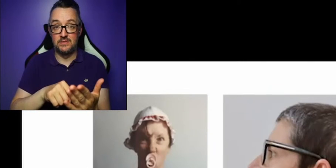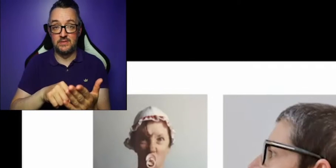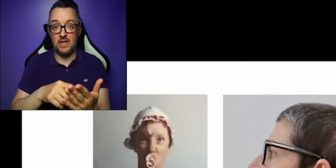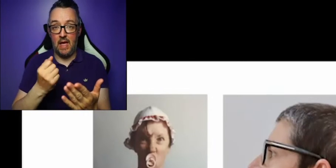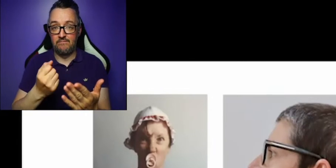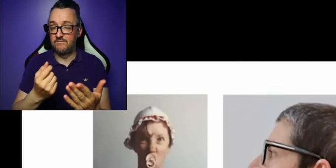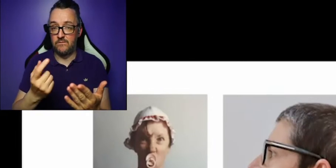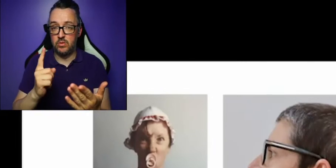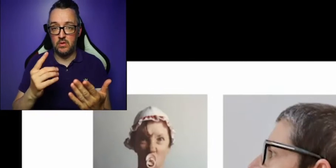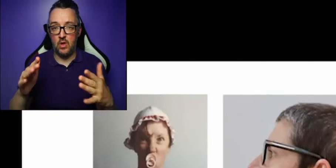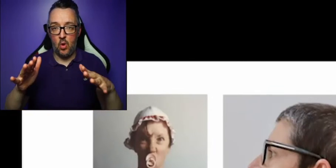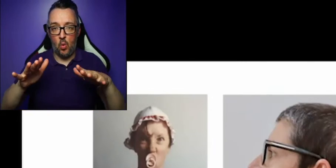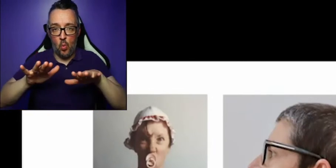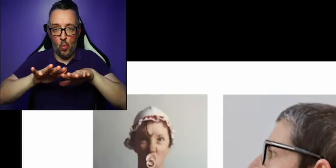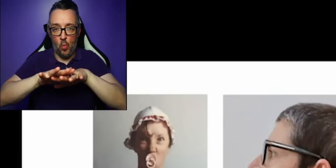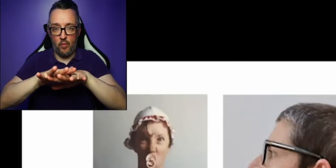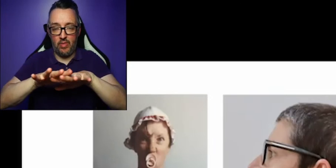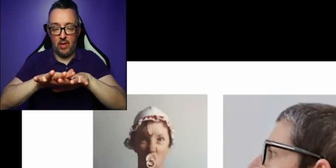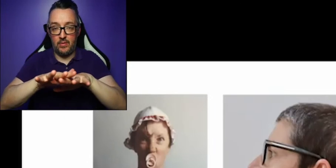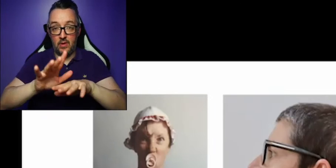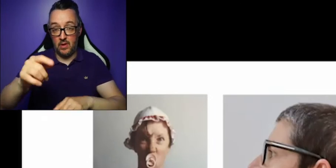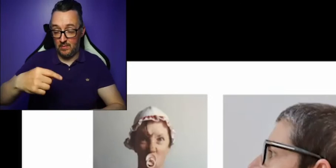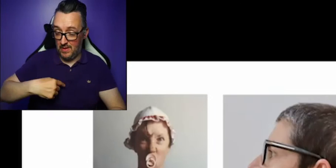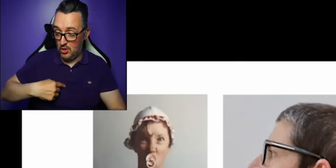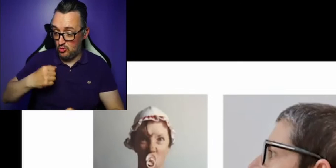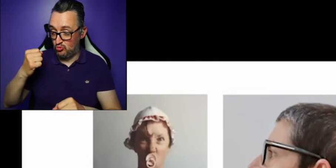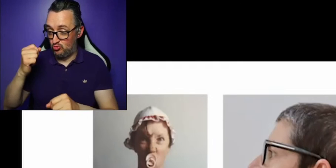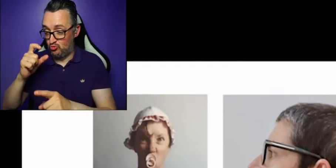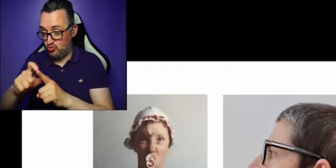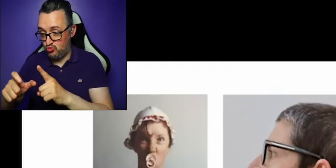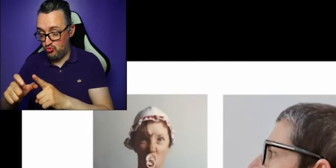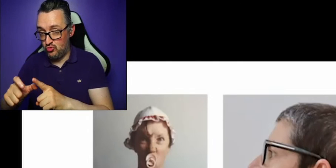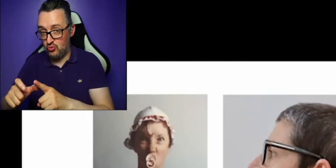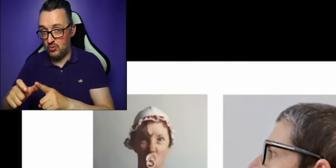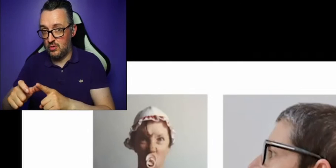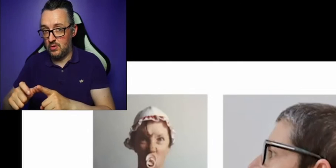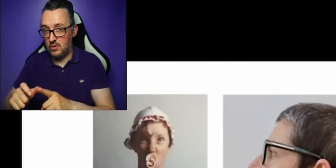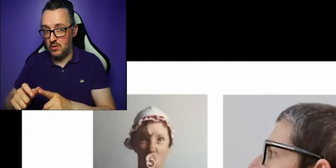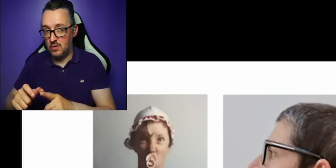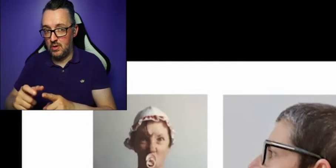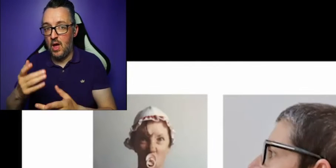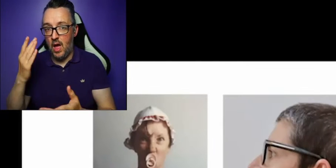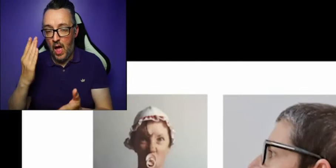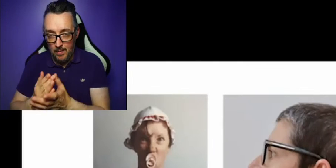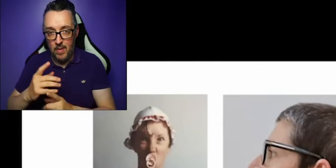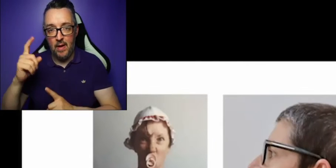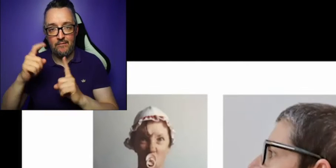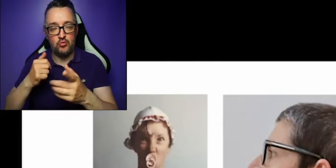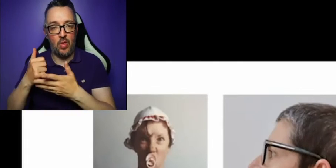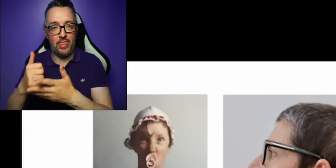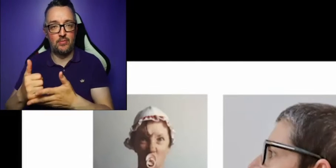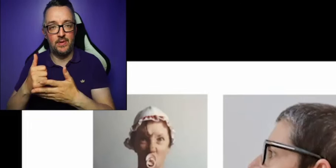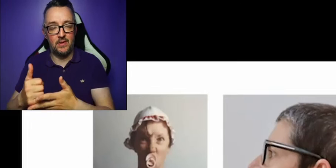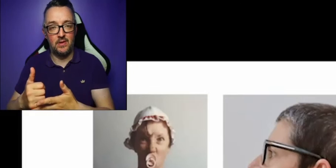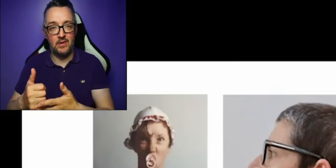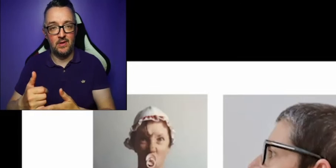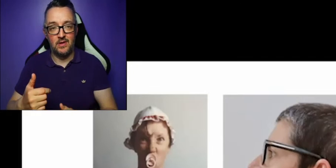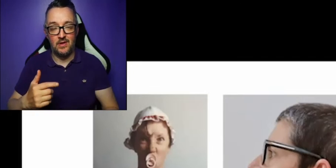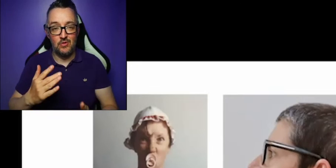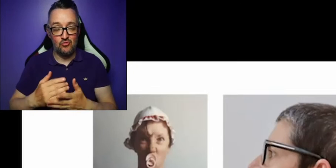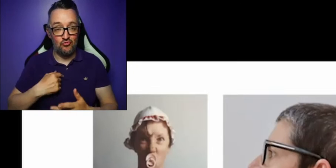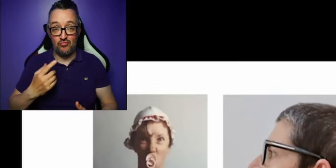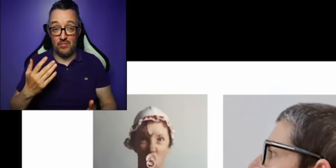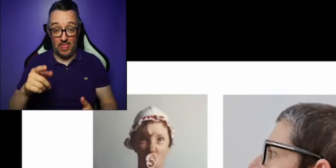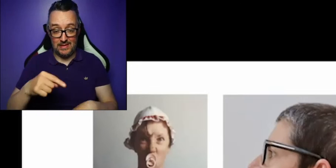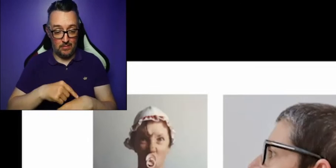was this overlap and that what I was doing was phototherapy as well. Mm-hmm. And I just had totally geeked